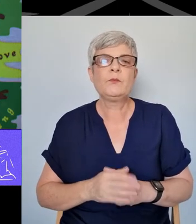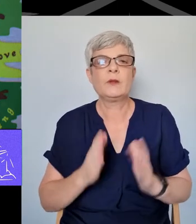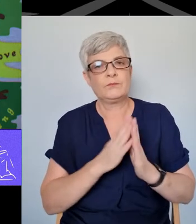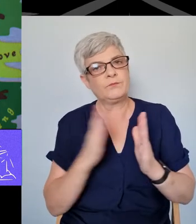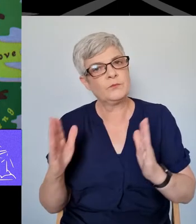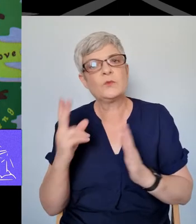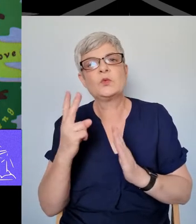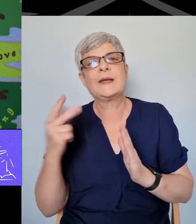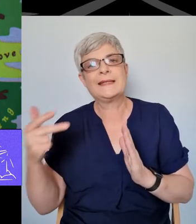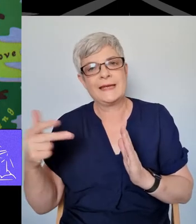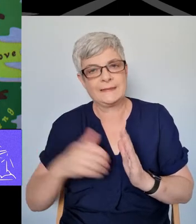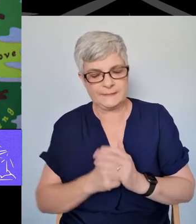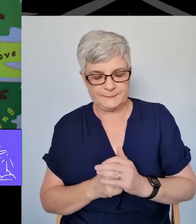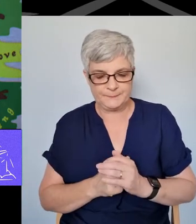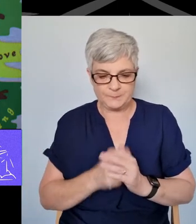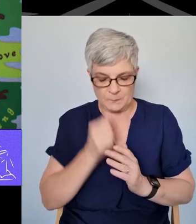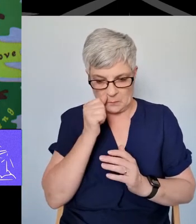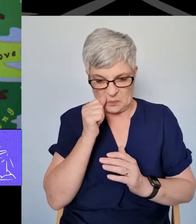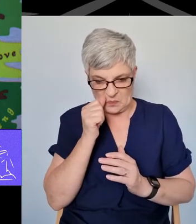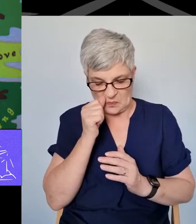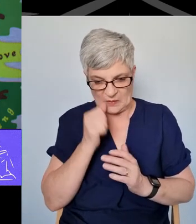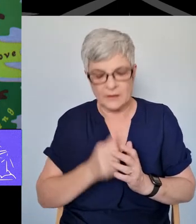28.